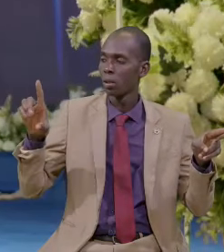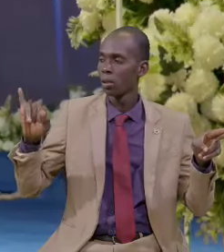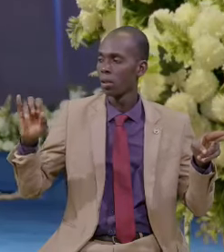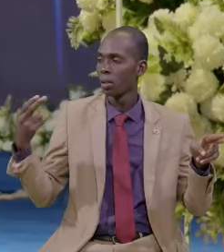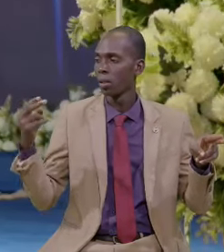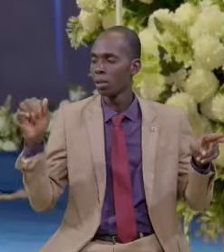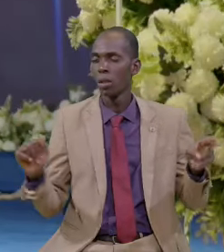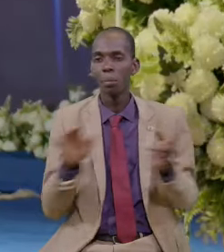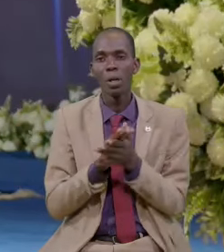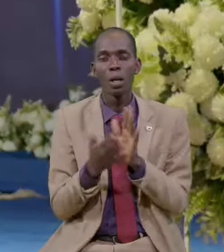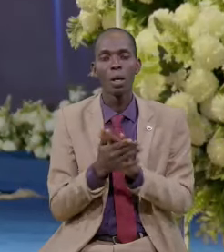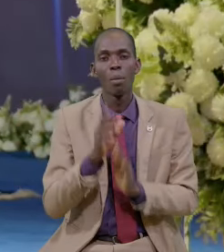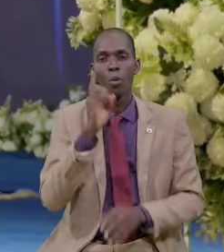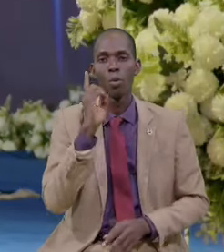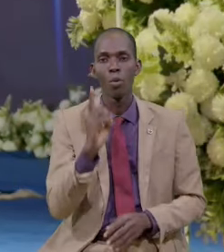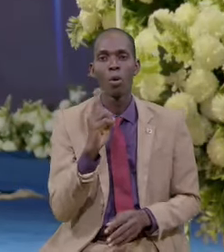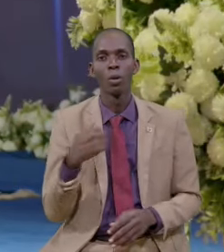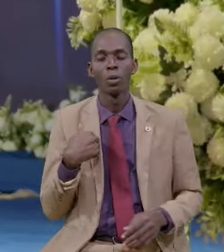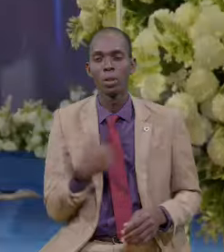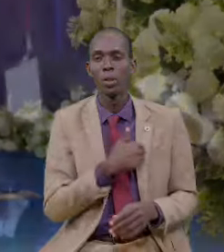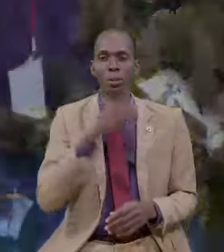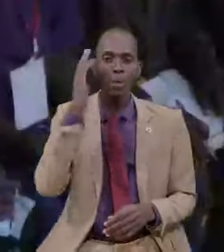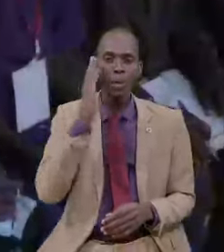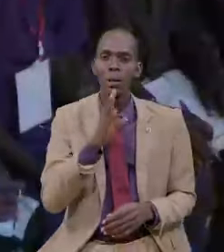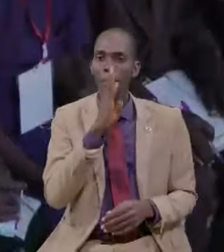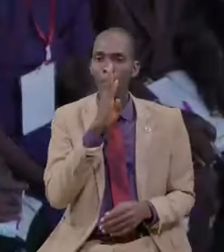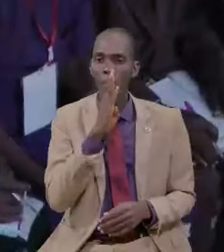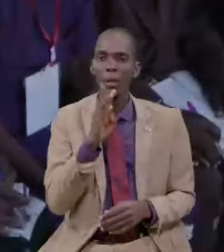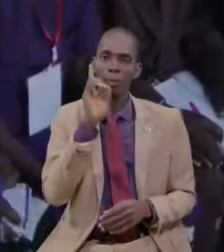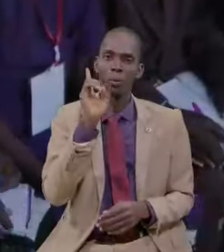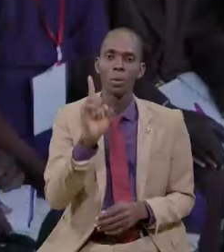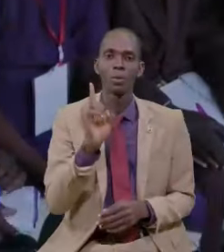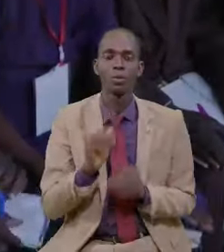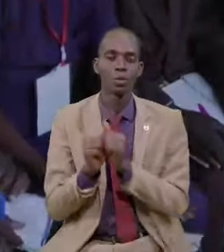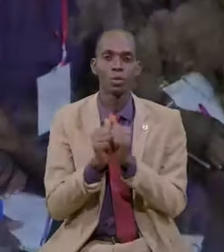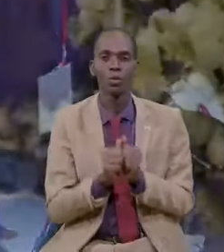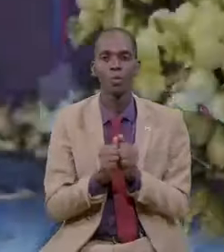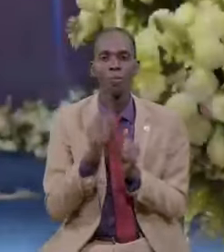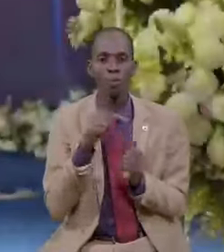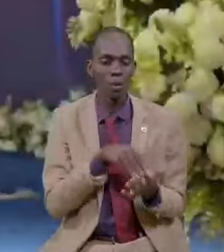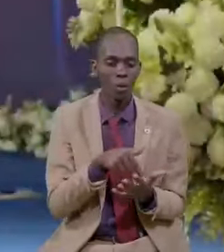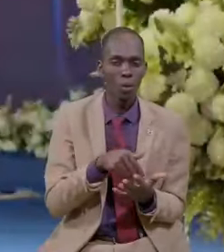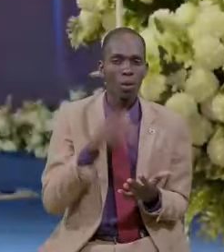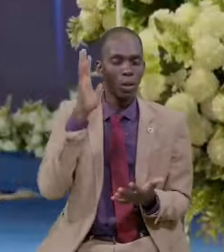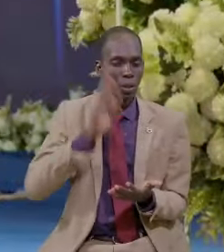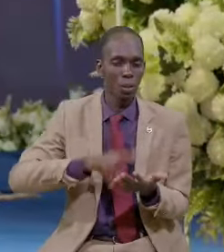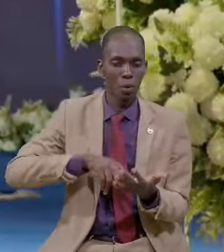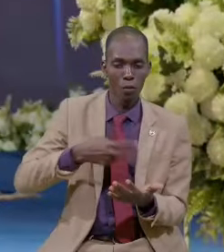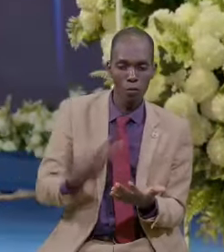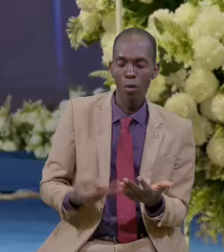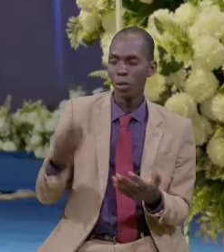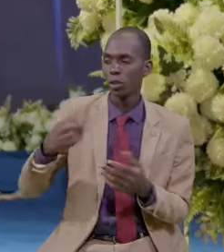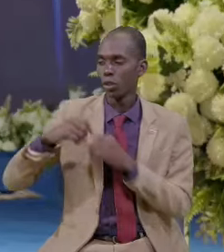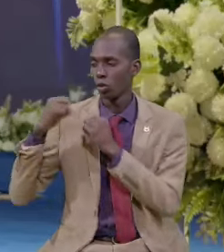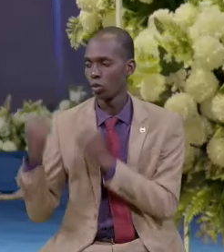one. We shall be one. Amen. The weak will not pull down the strong, so we can